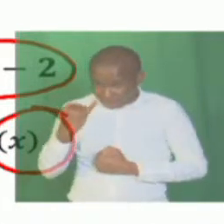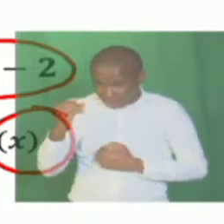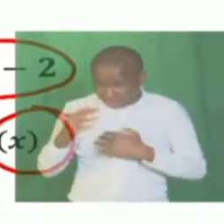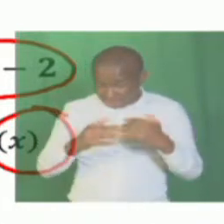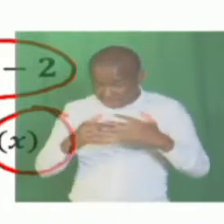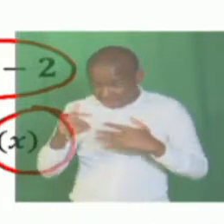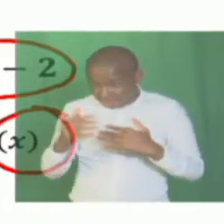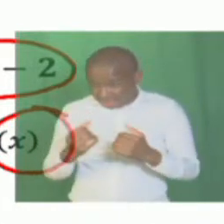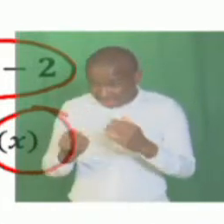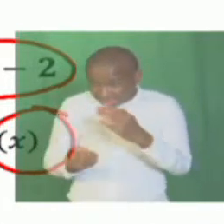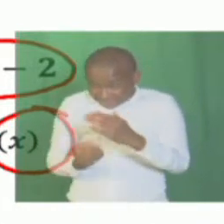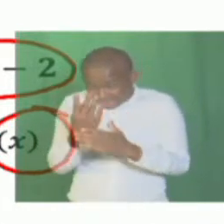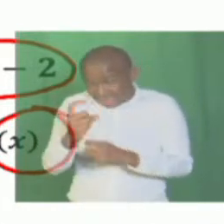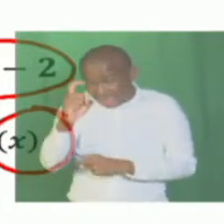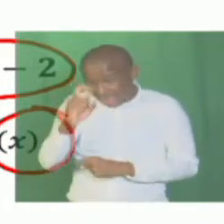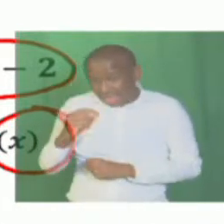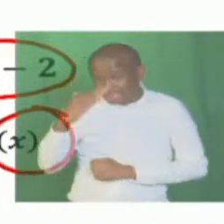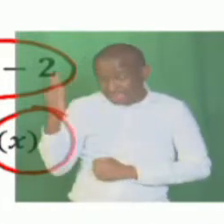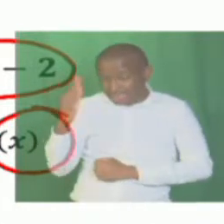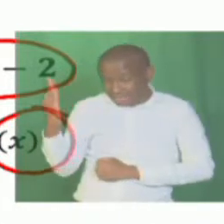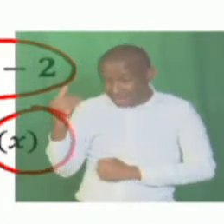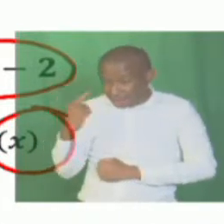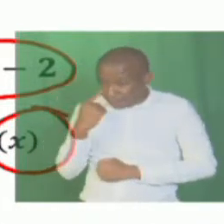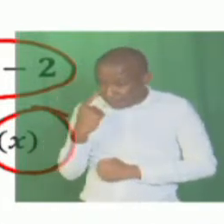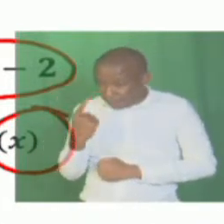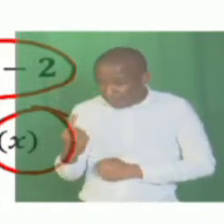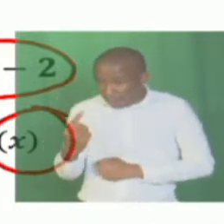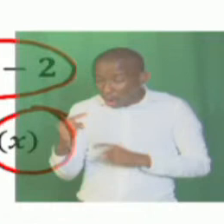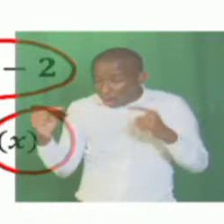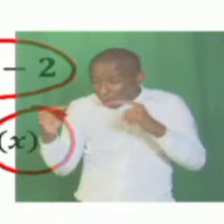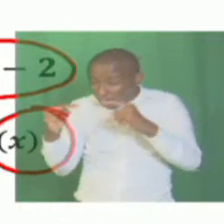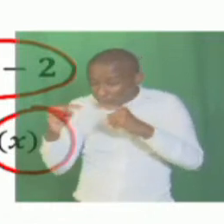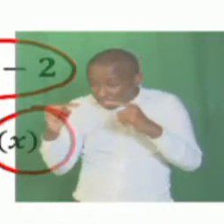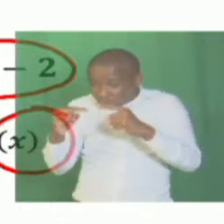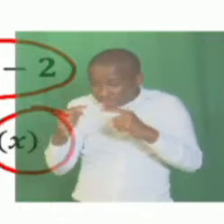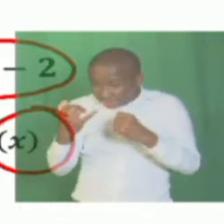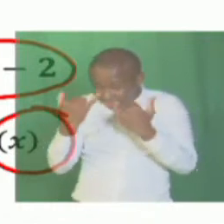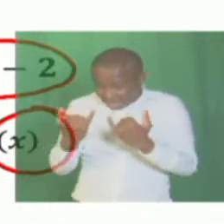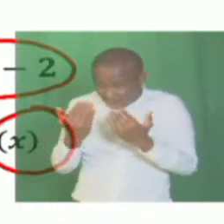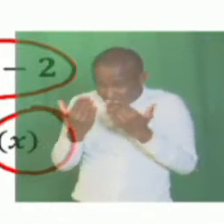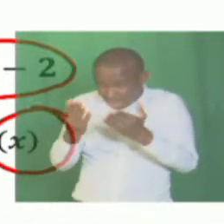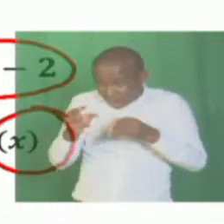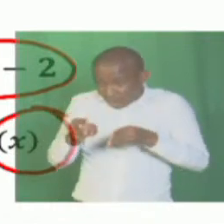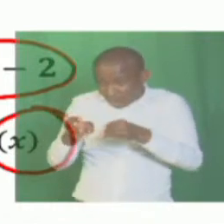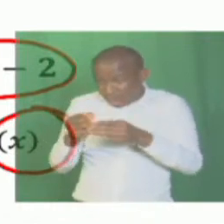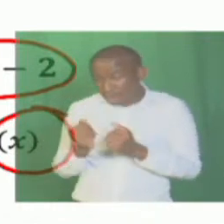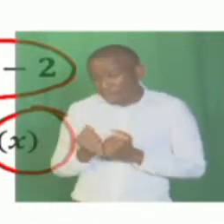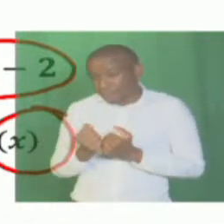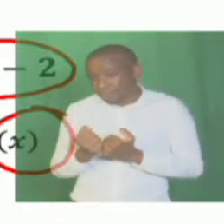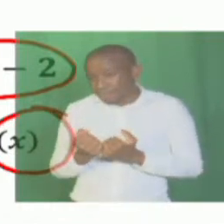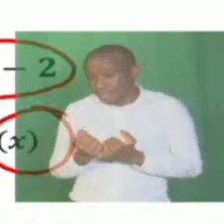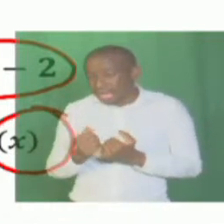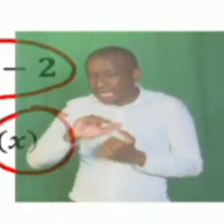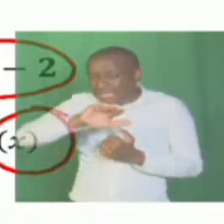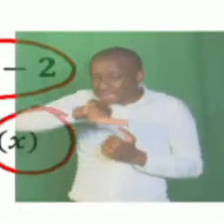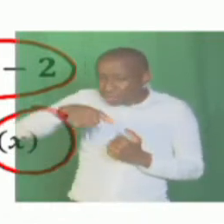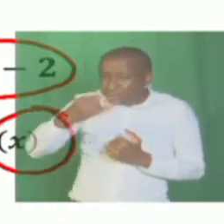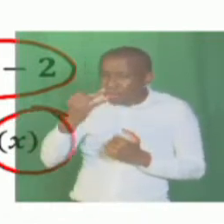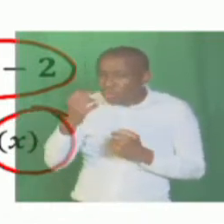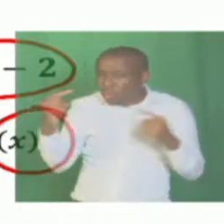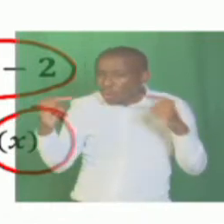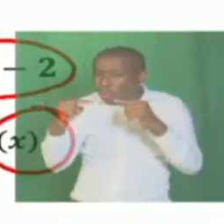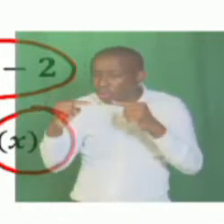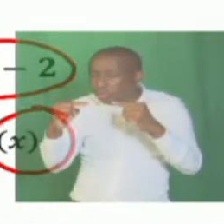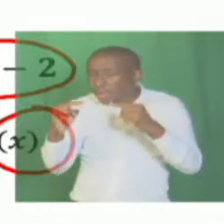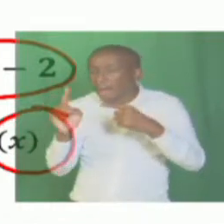start with the x on the right hand side, and then we do the opposite of this step here. So what's the opposite of subtracting 2? It